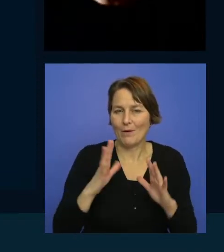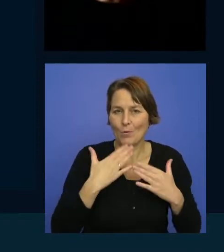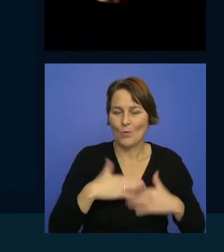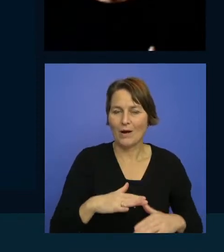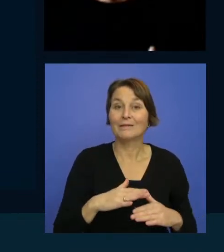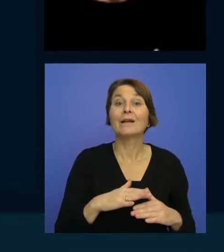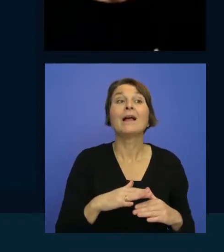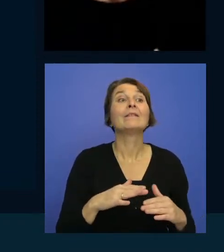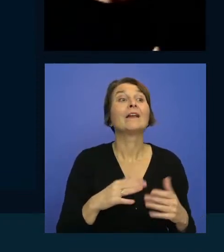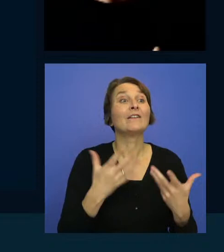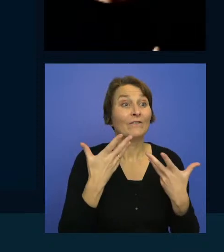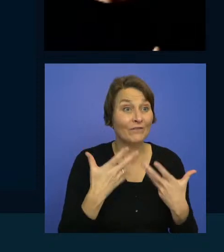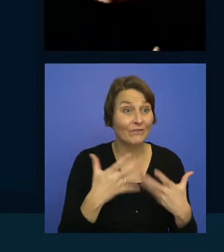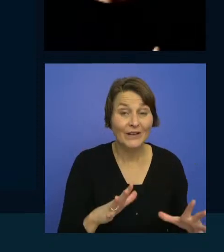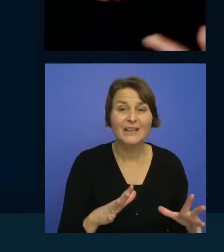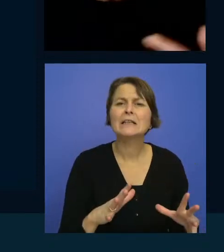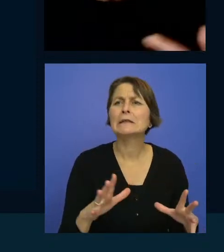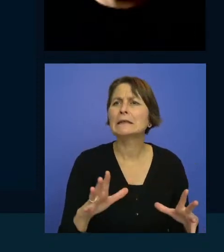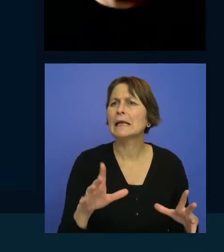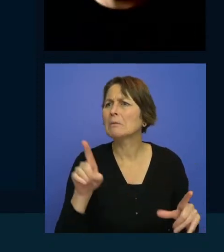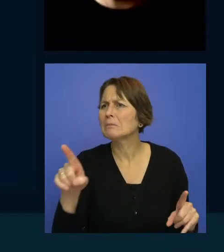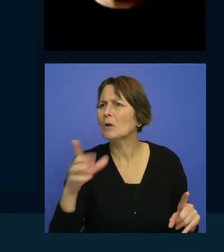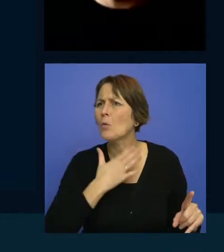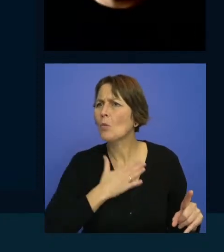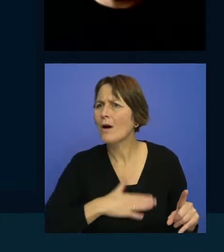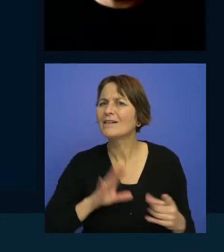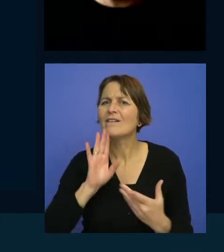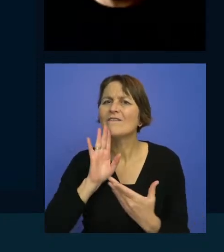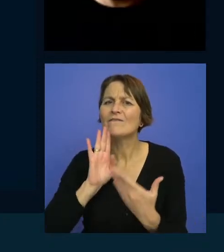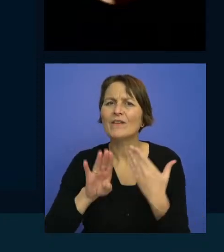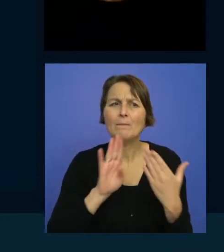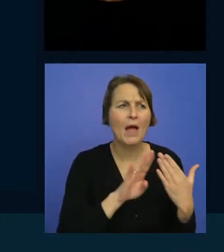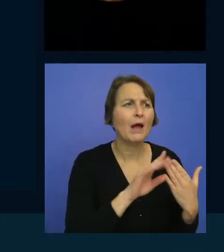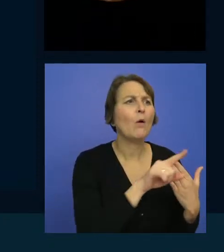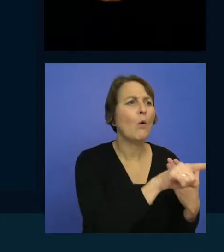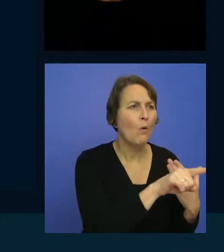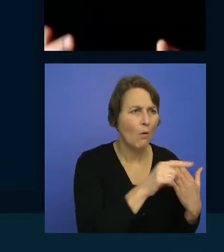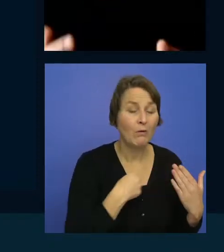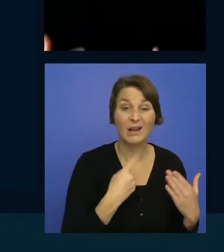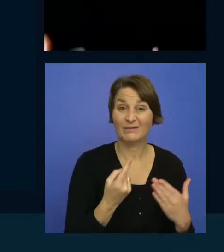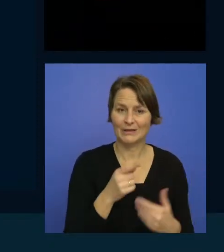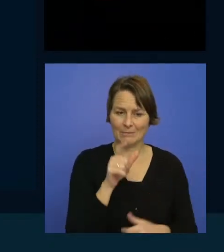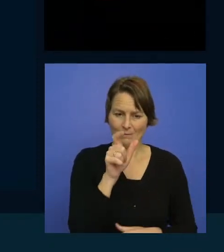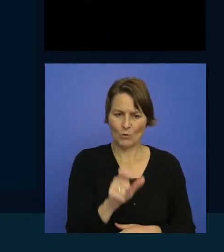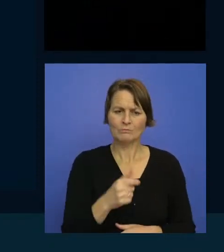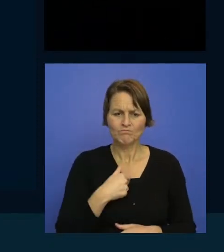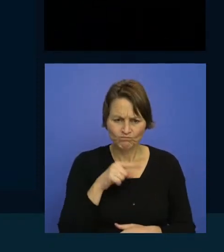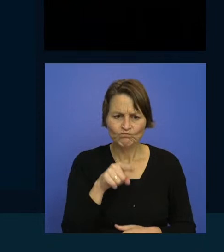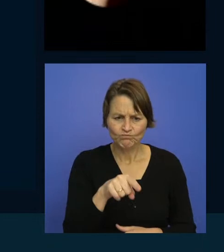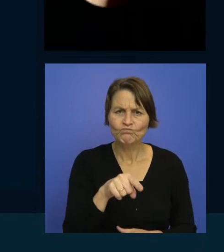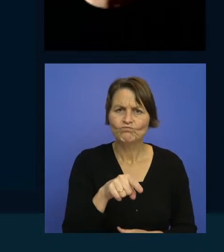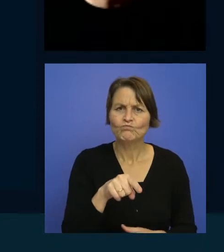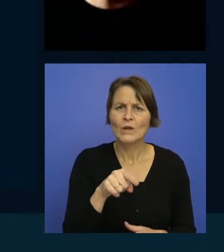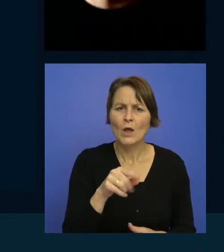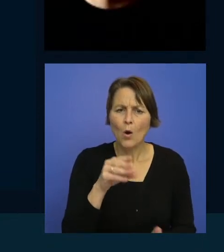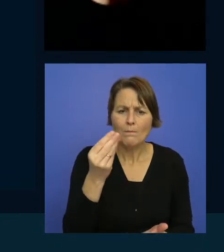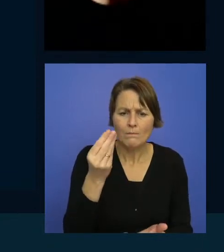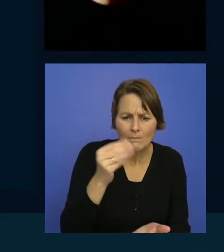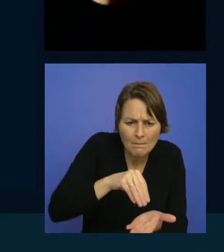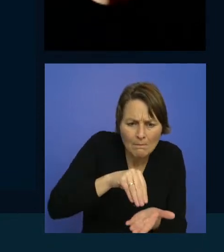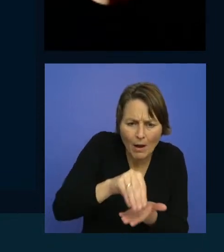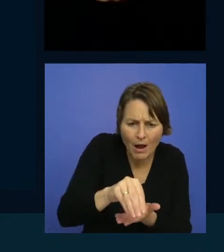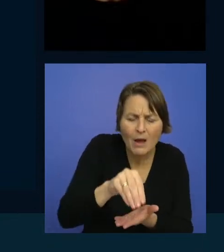feedback based on the actions that the customers take as a key input. So it's not just surveys that you do. You can